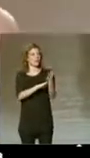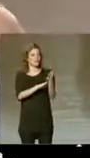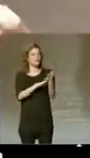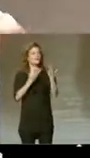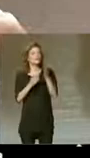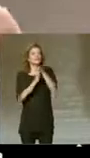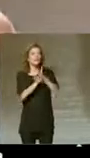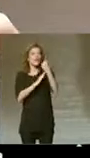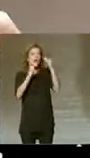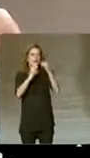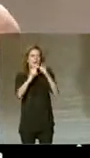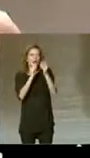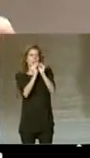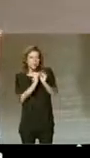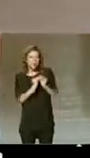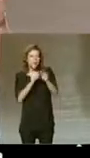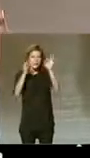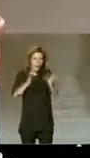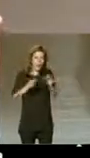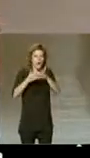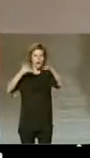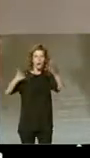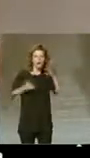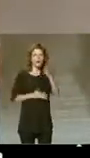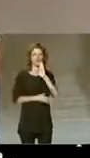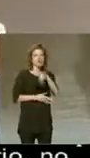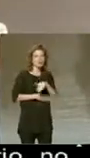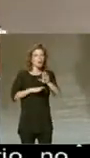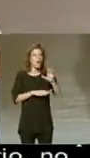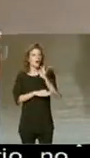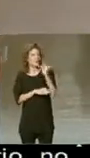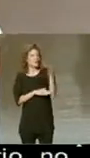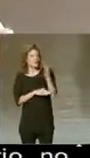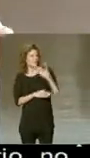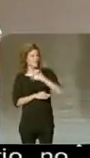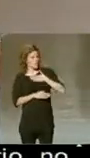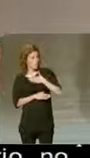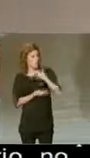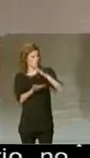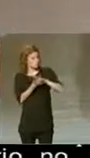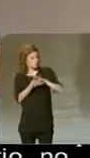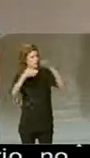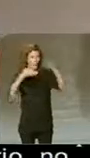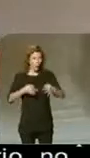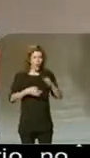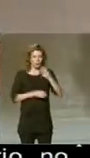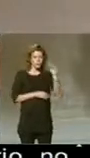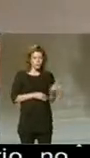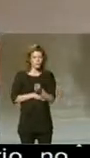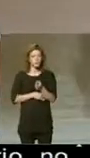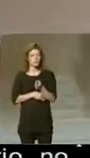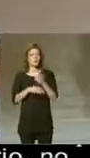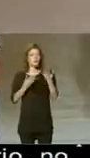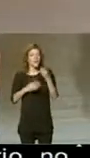the user is entering the house. Not only you need a safe, secure, big house, but it needs to be comfortable as